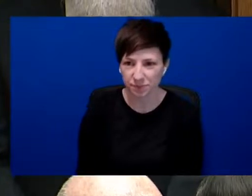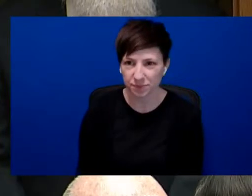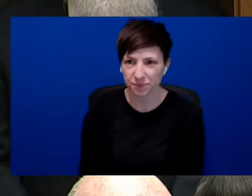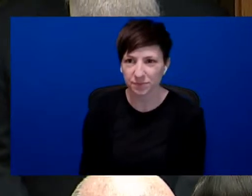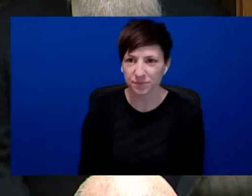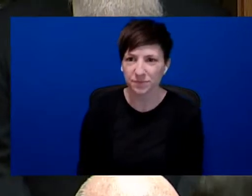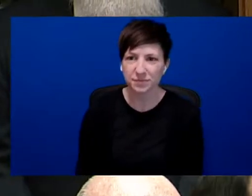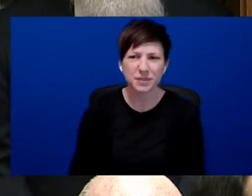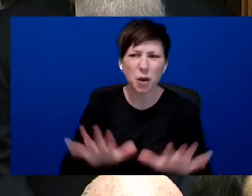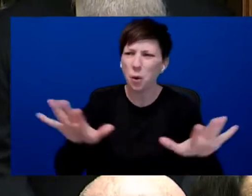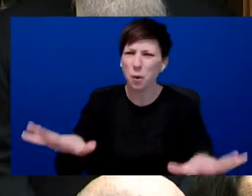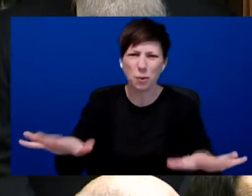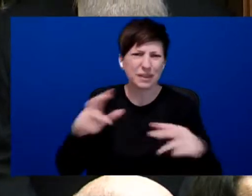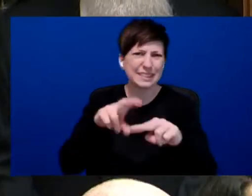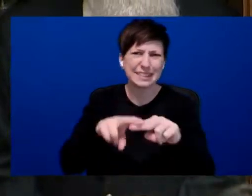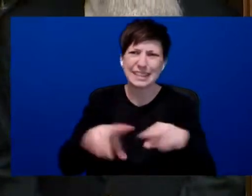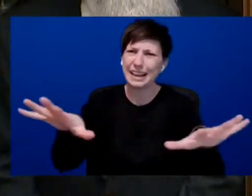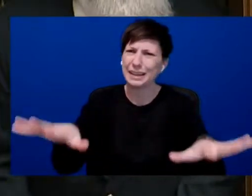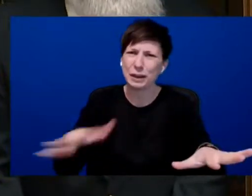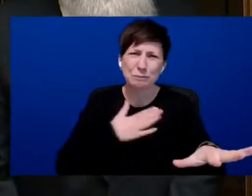Y'all can sit, please.